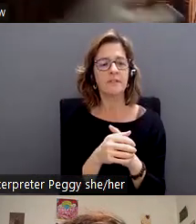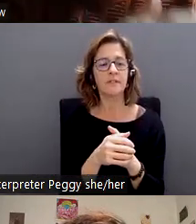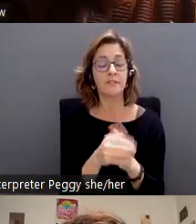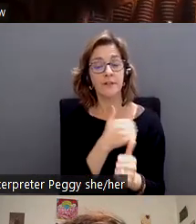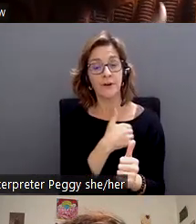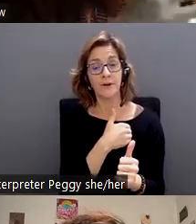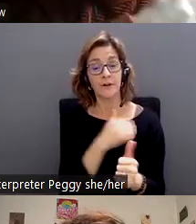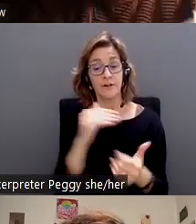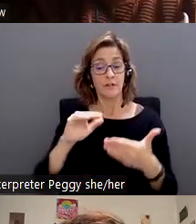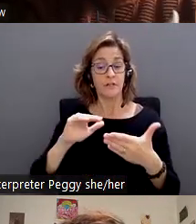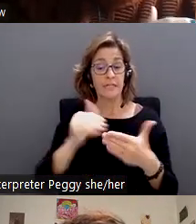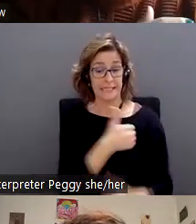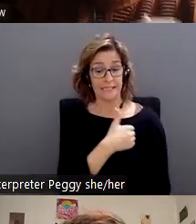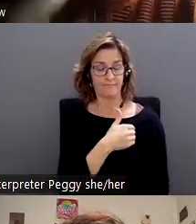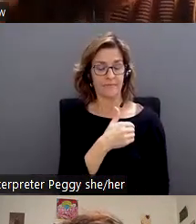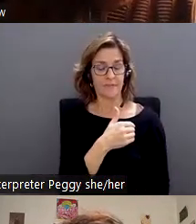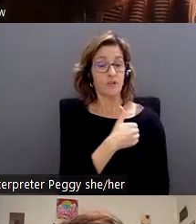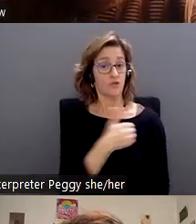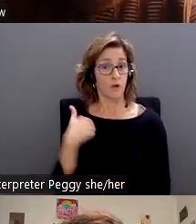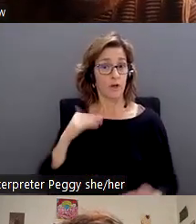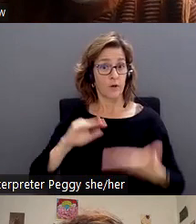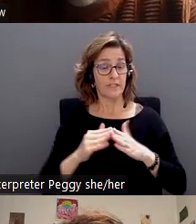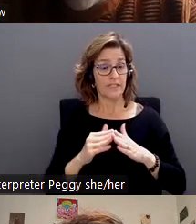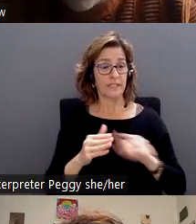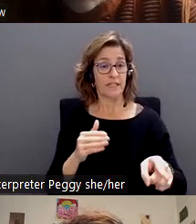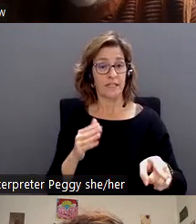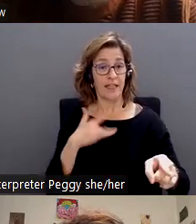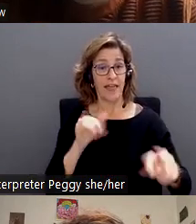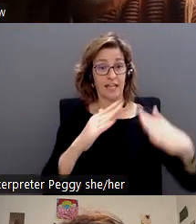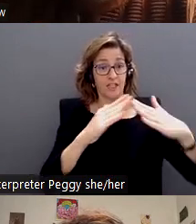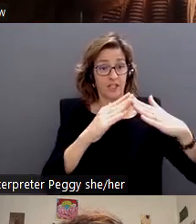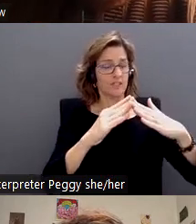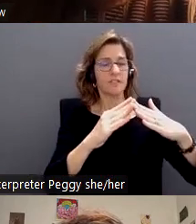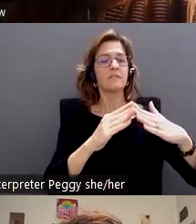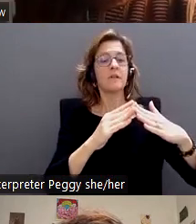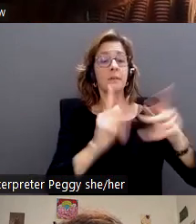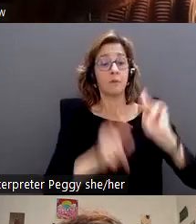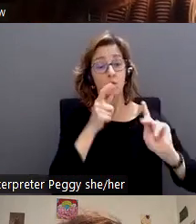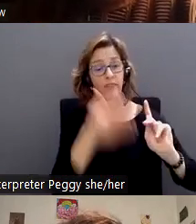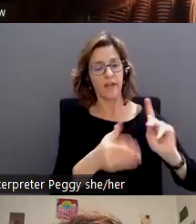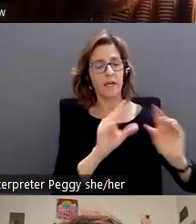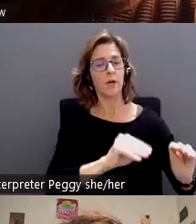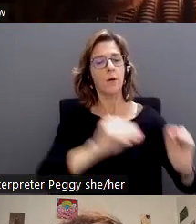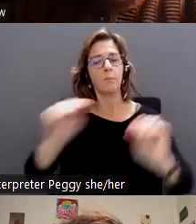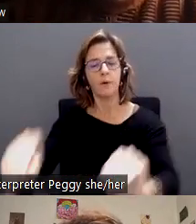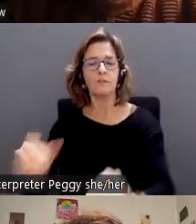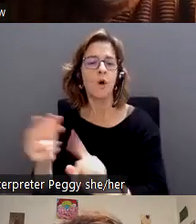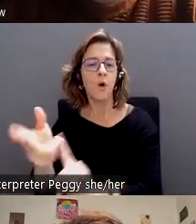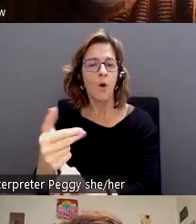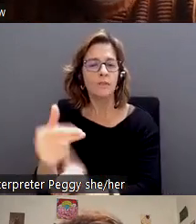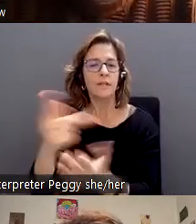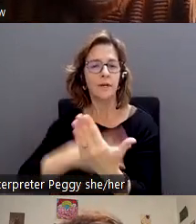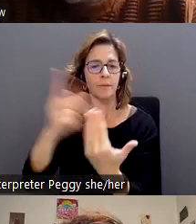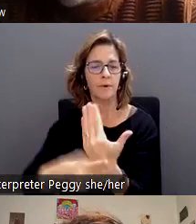the folks living at that earlier site to one of the new hotel programs for social distancing.